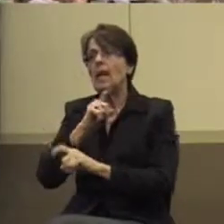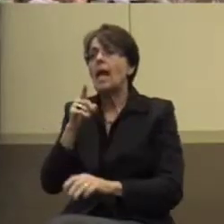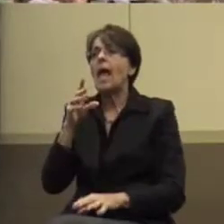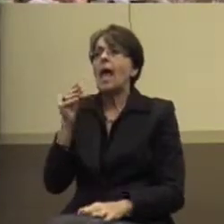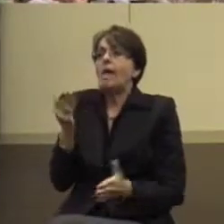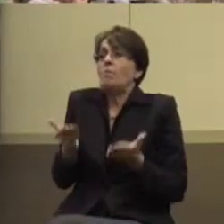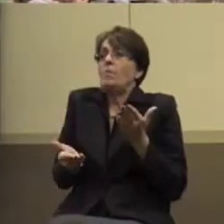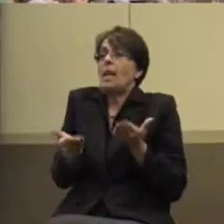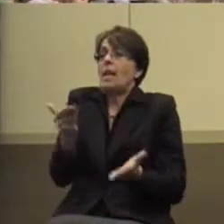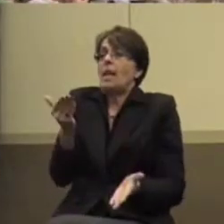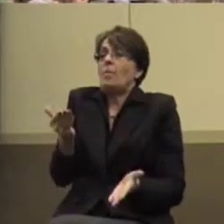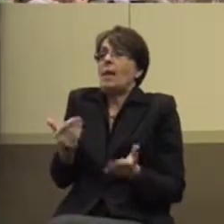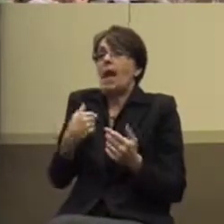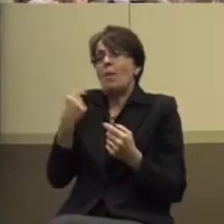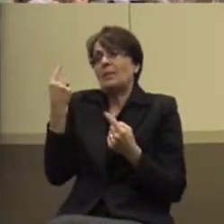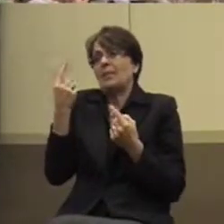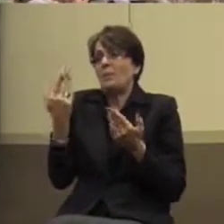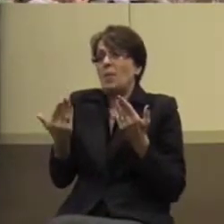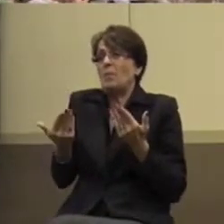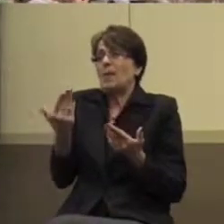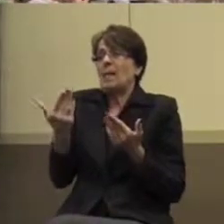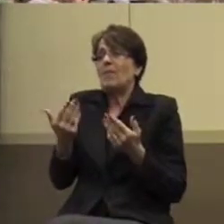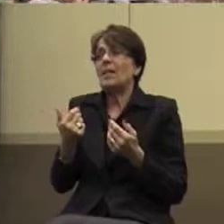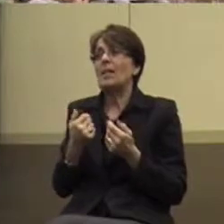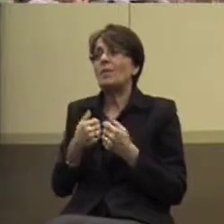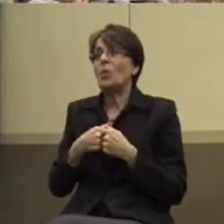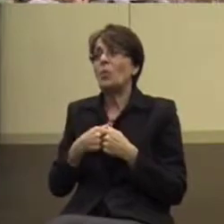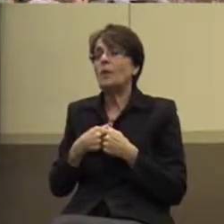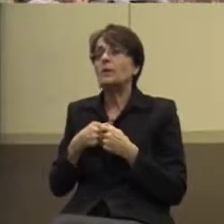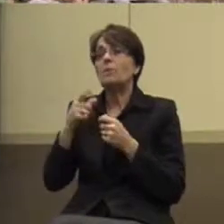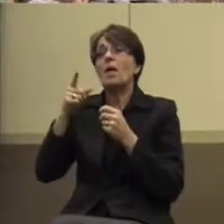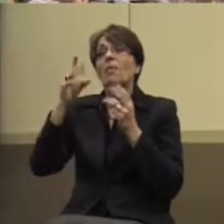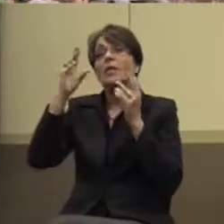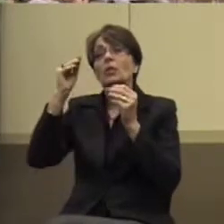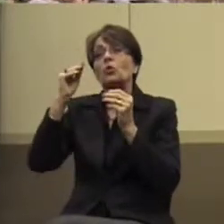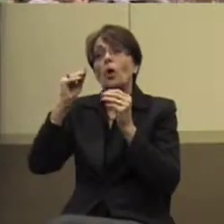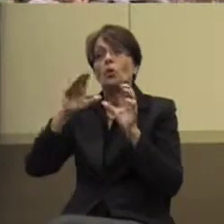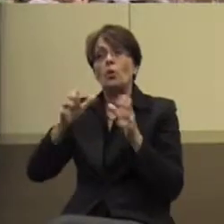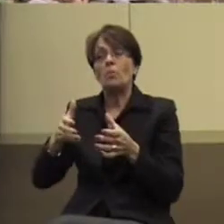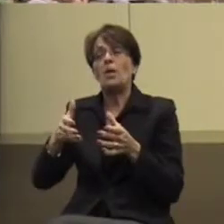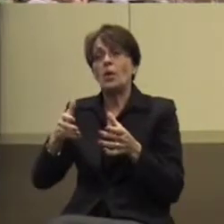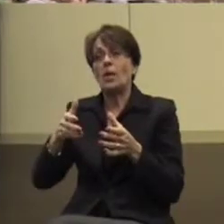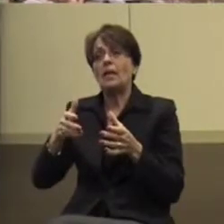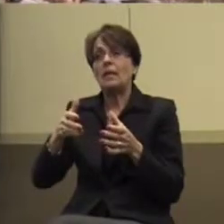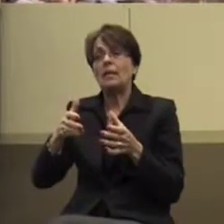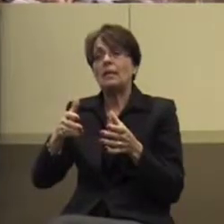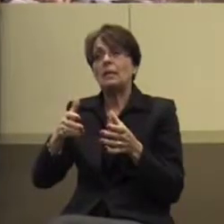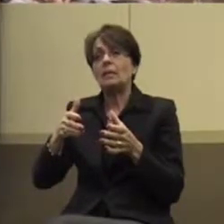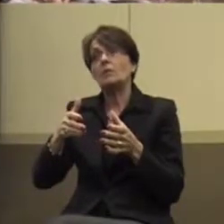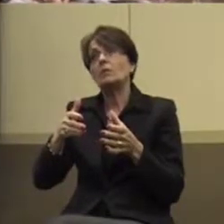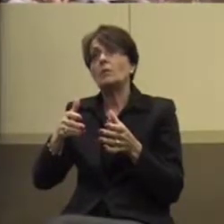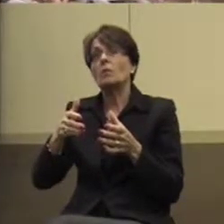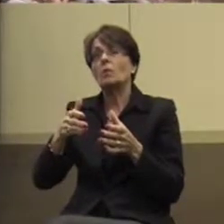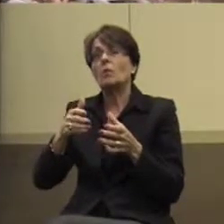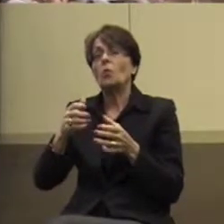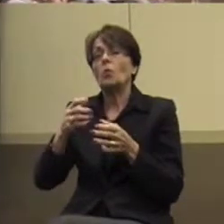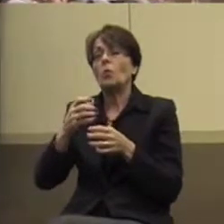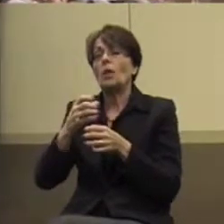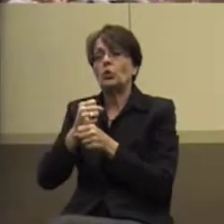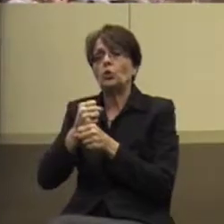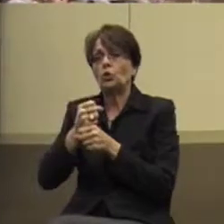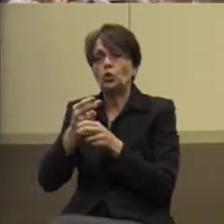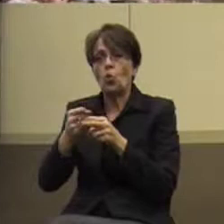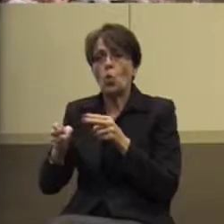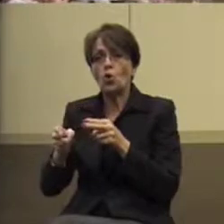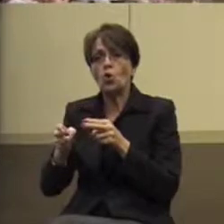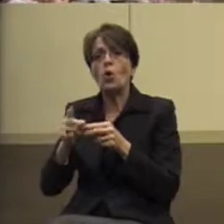yeah, so maybe I was thinking like maybe even if there was the instructional period was shorter